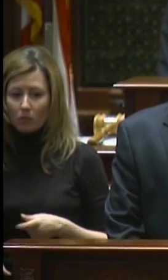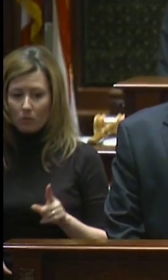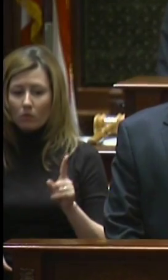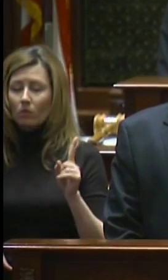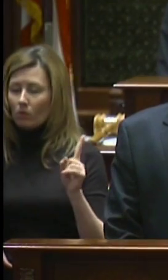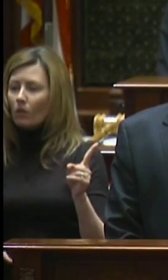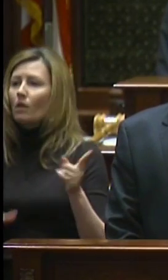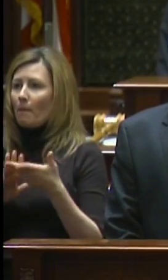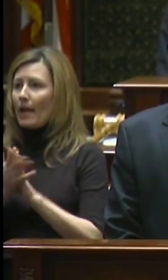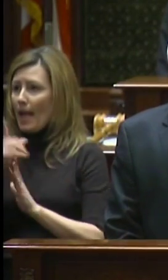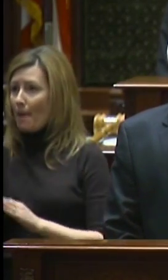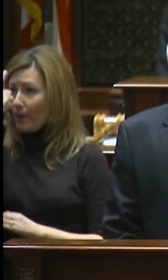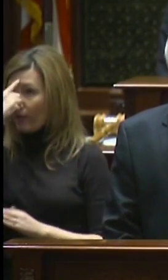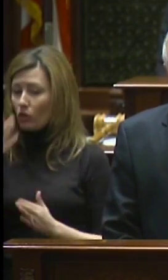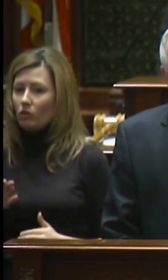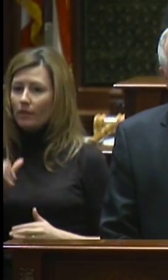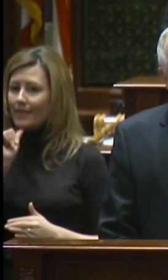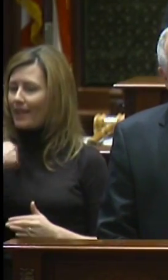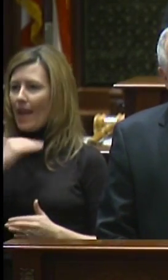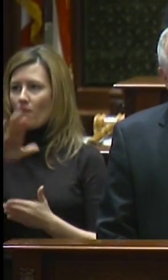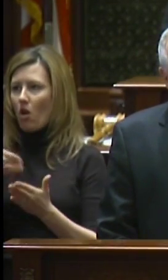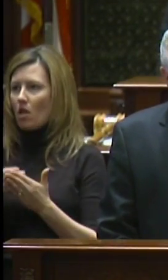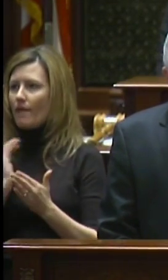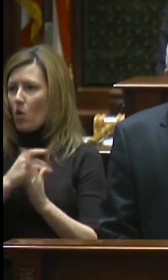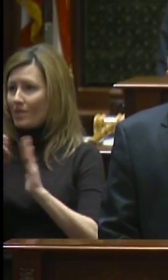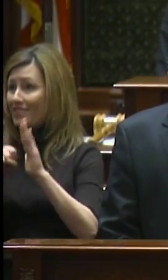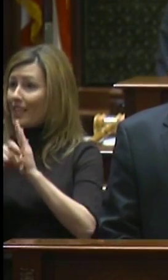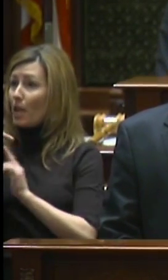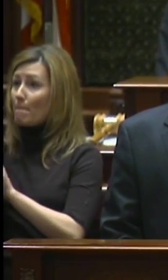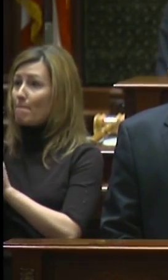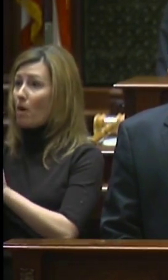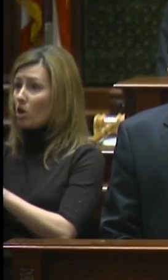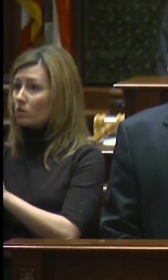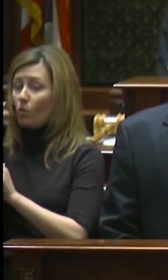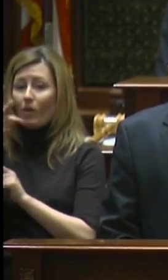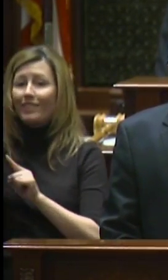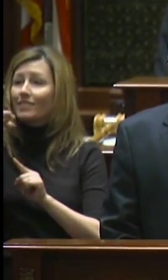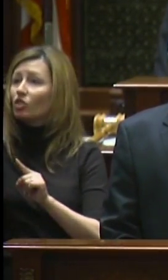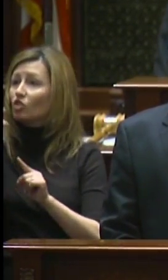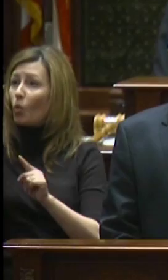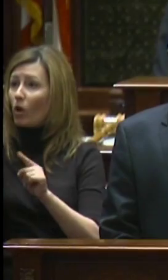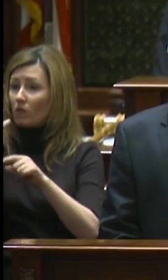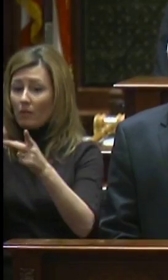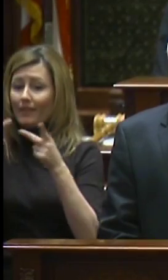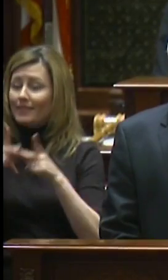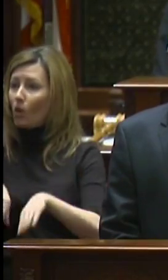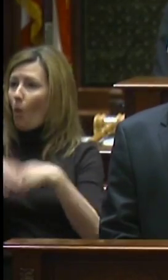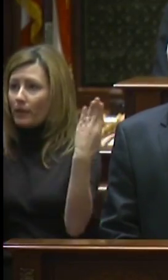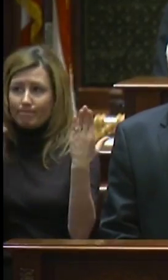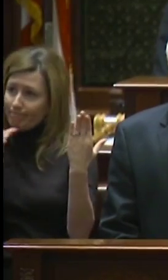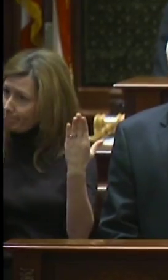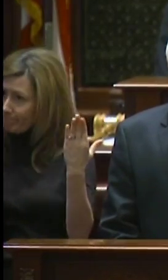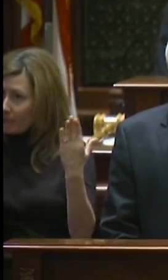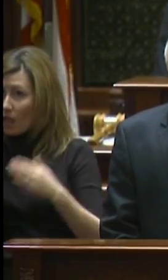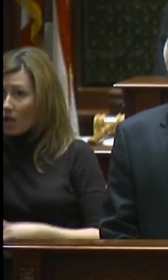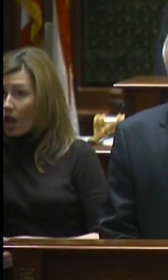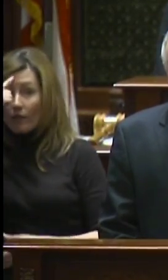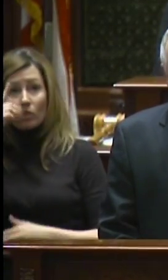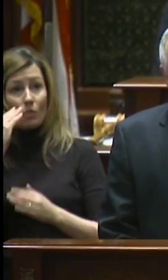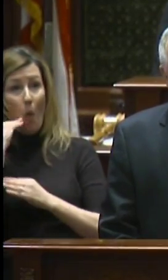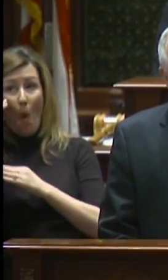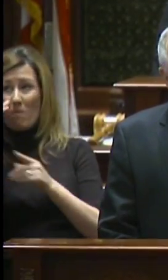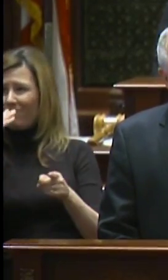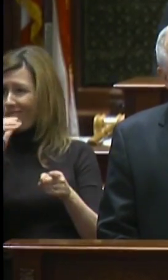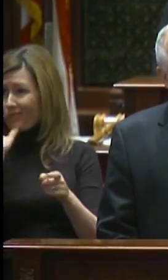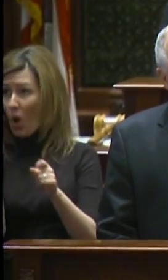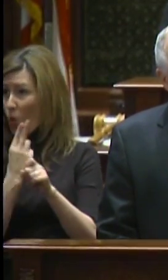governor, we didn't have all of our state parks open or our historic sites, and that the governor's mansion was rarely used. I